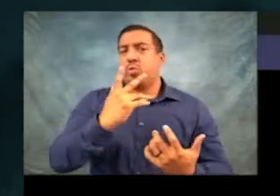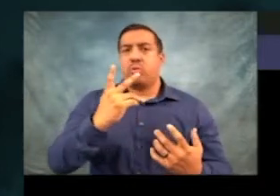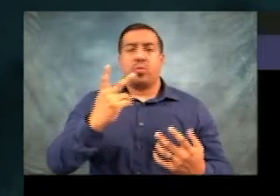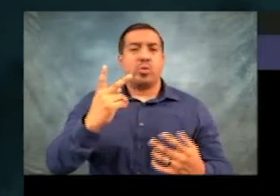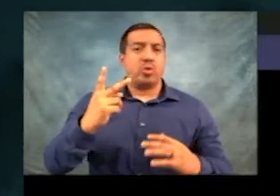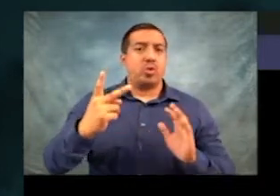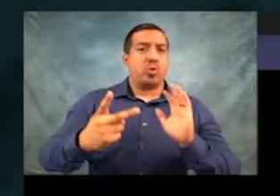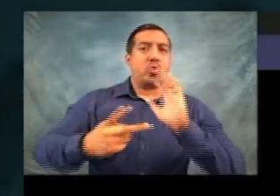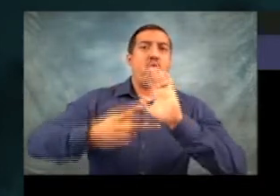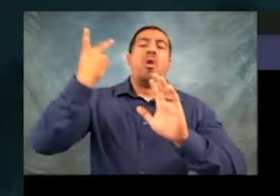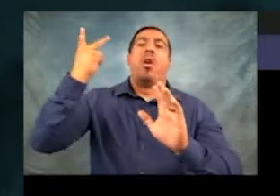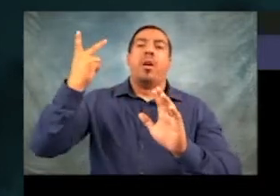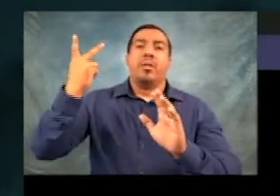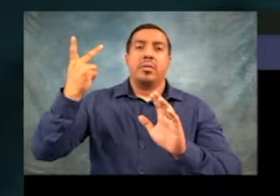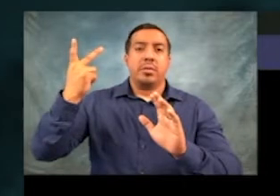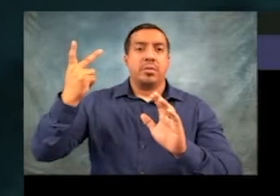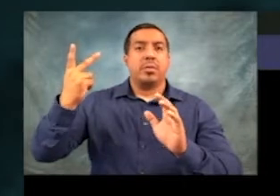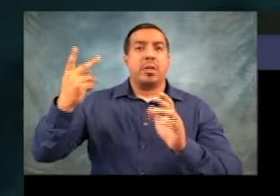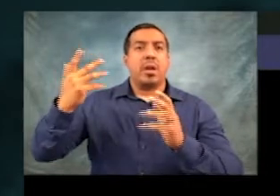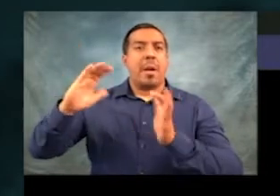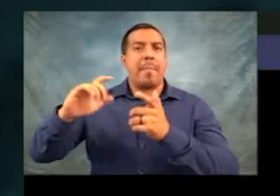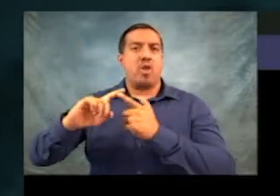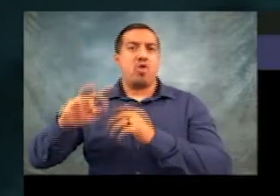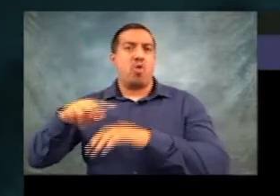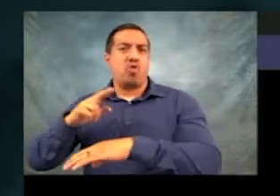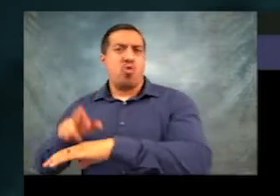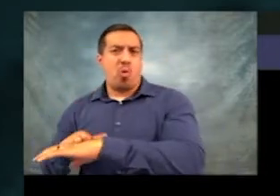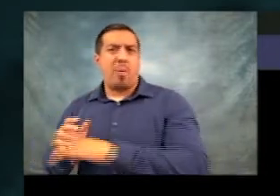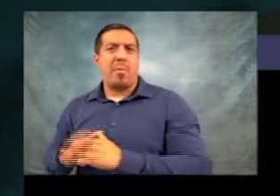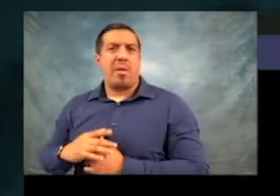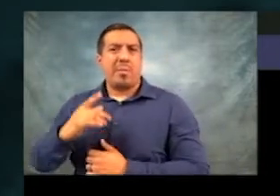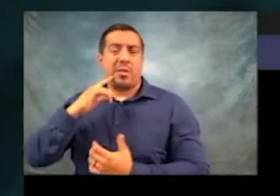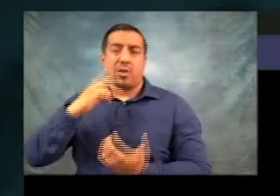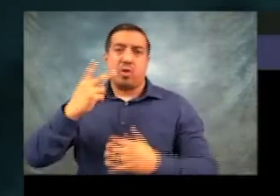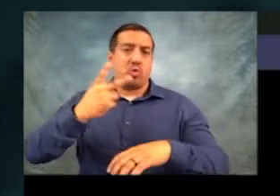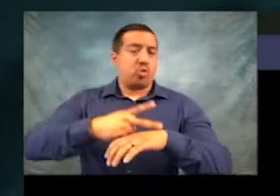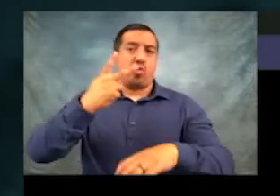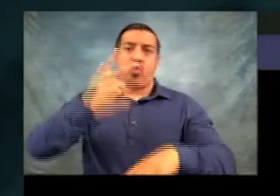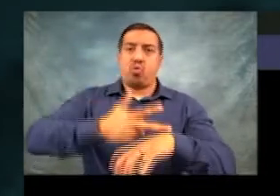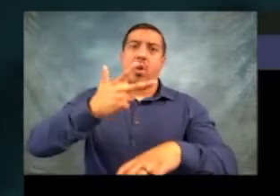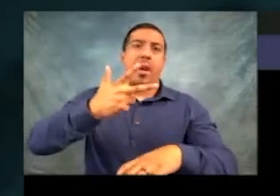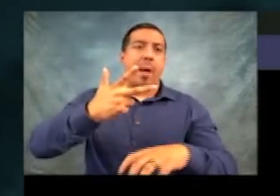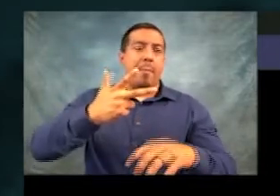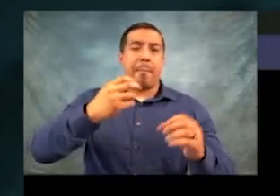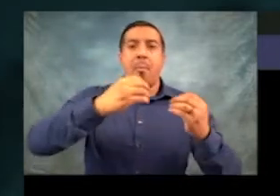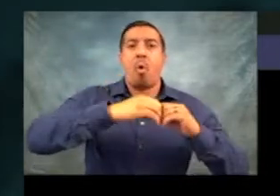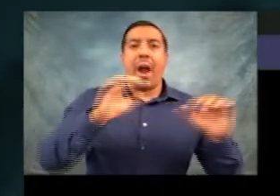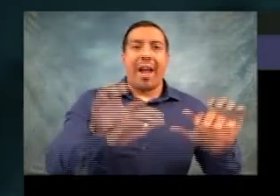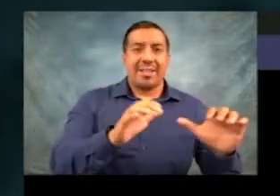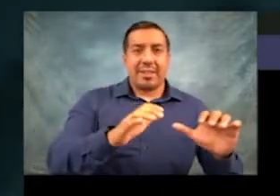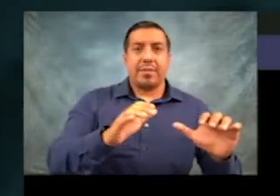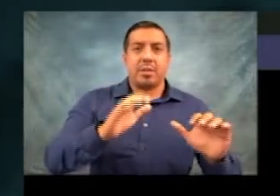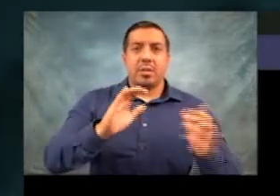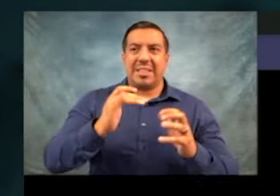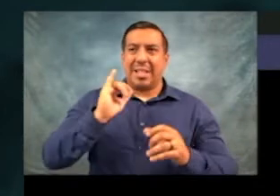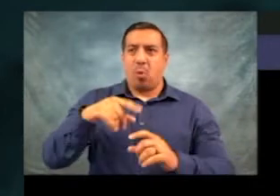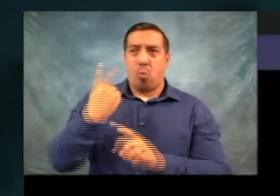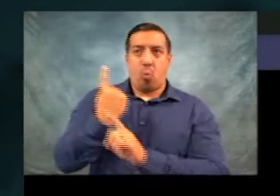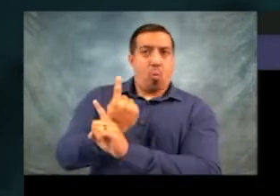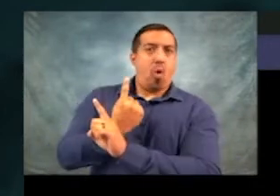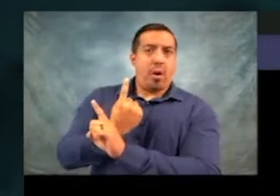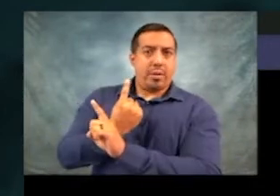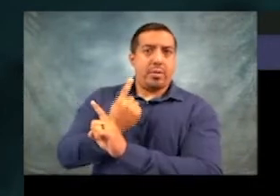the normal. So if you can imagine 2 to 3 times the normal activity based off this